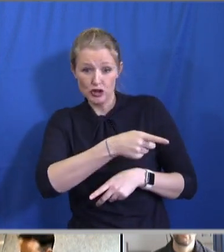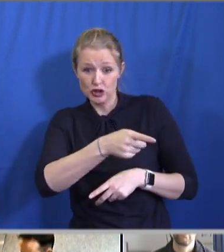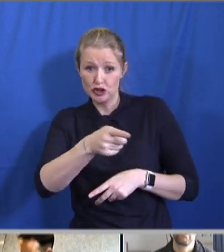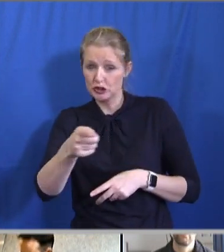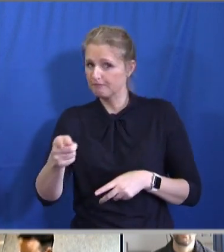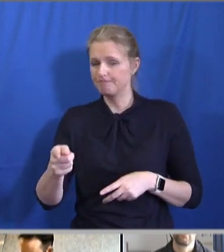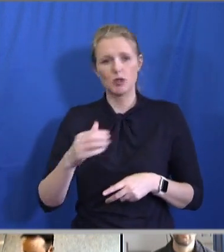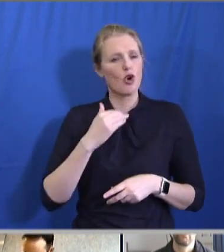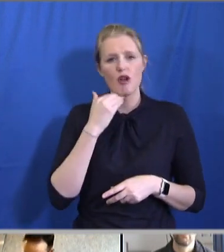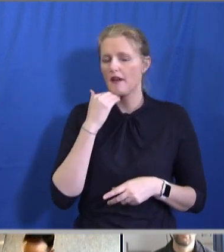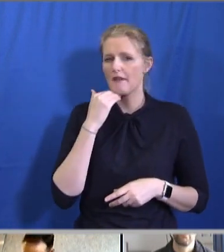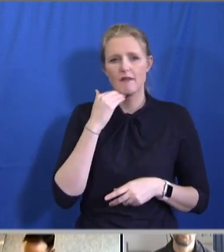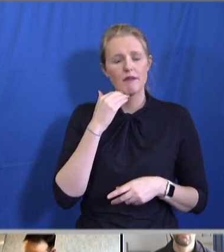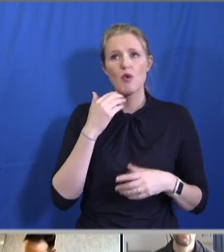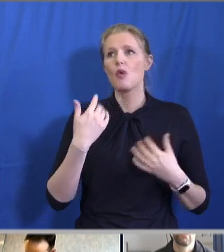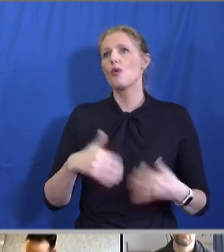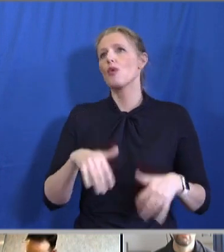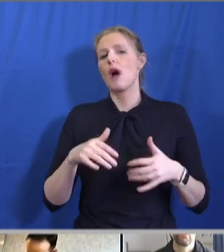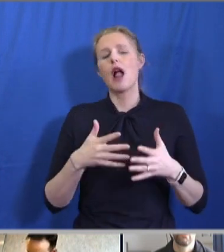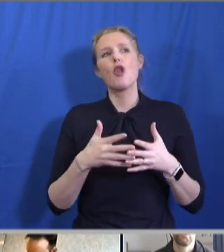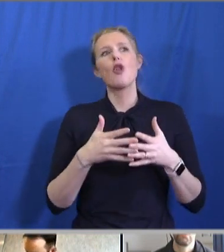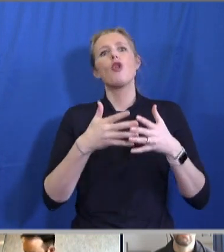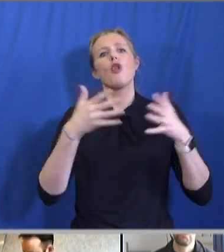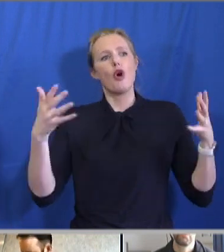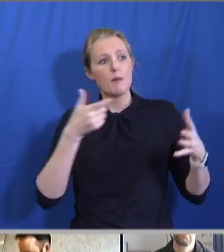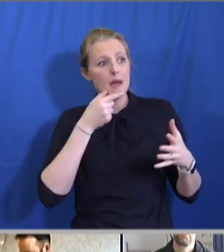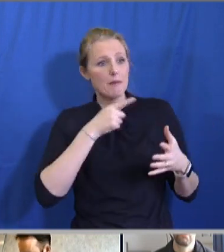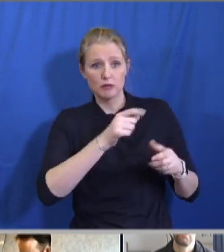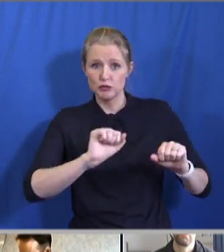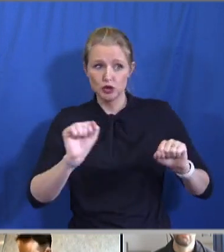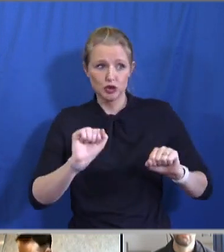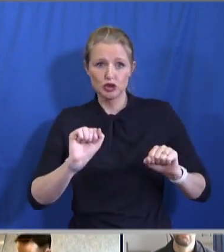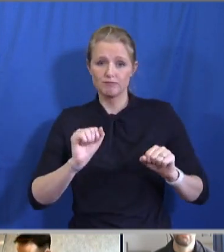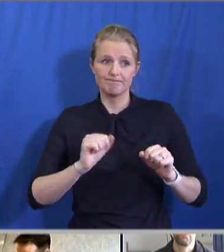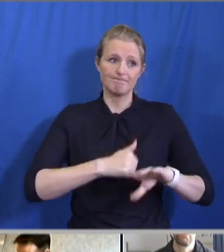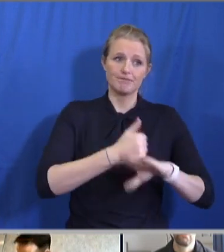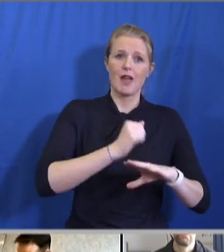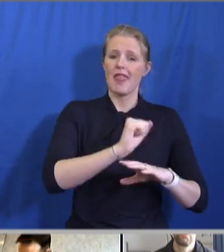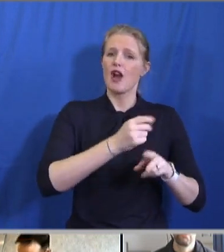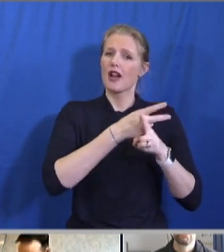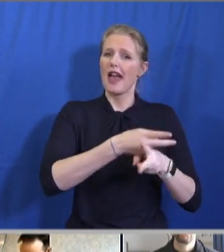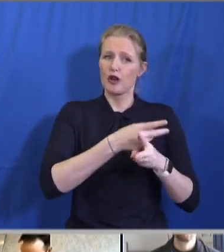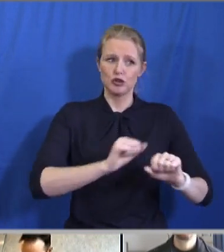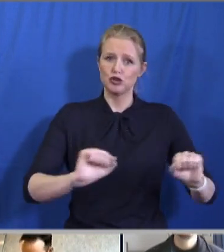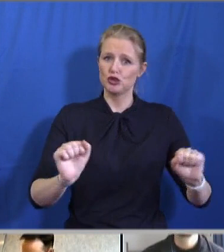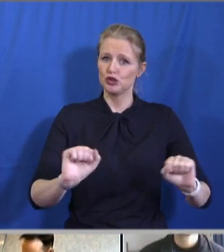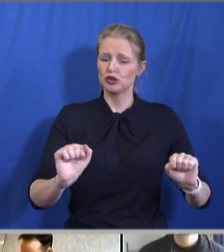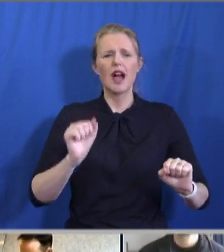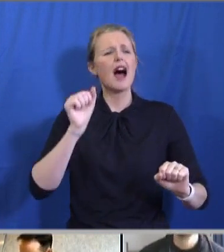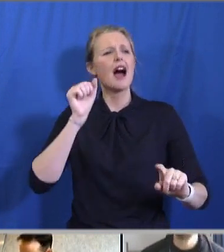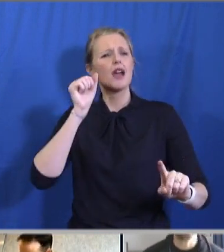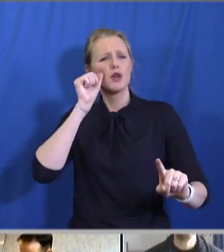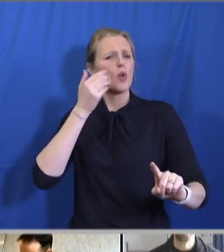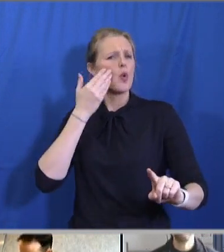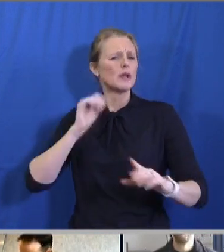domiciliary cover, that what we want to provide as well. And that's why, the pilot that we have running in the South Eastern Trust, I think, really sets